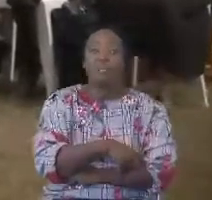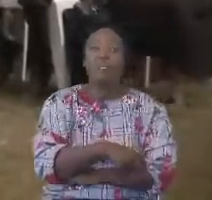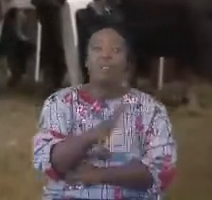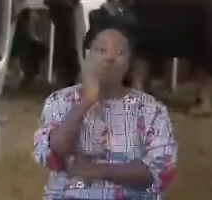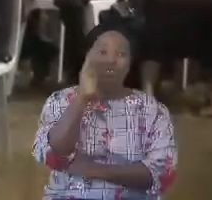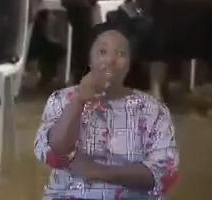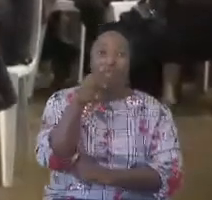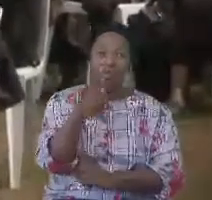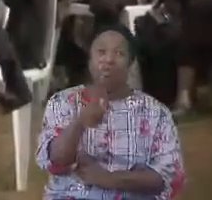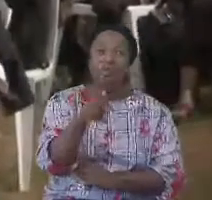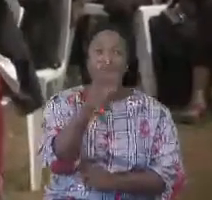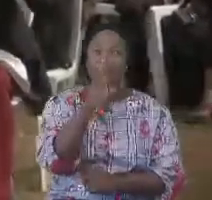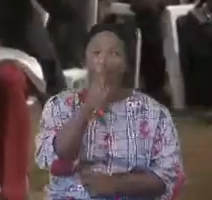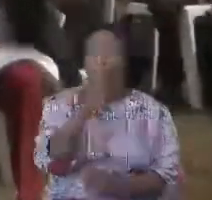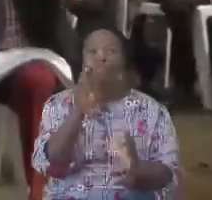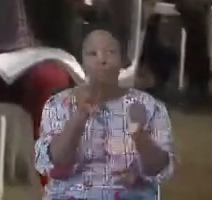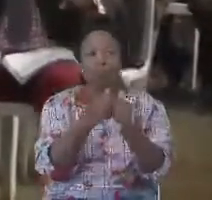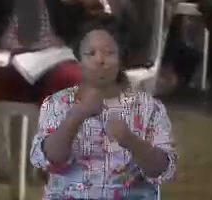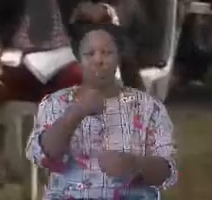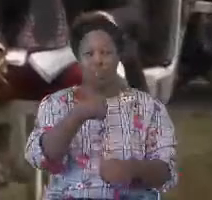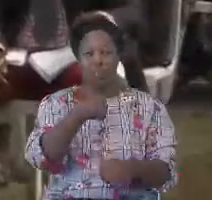shout it out today